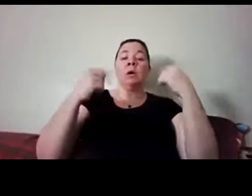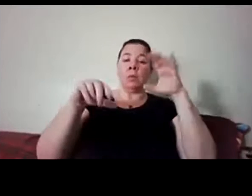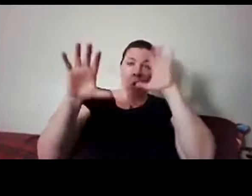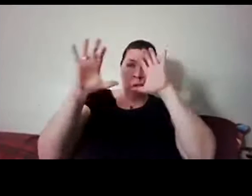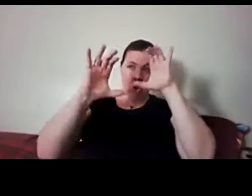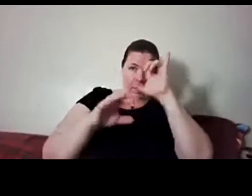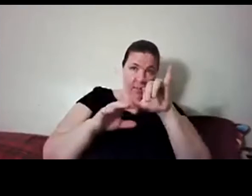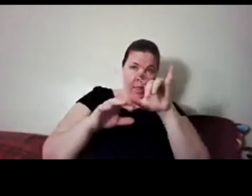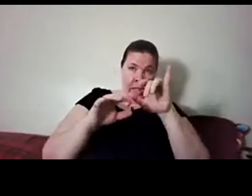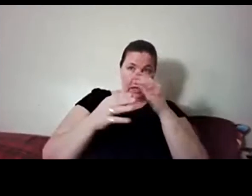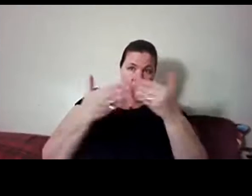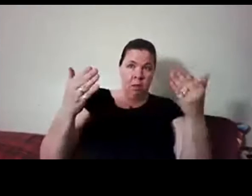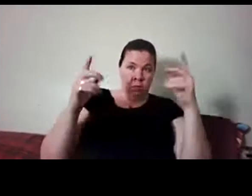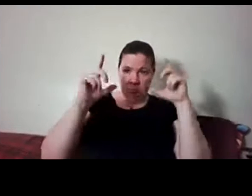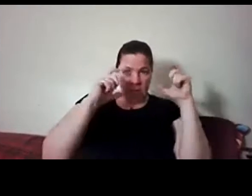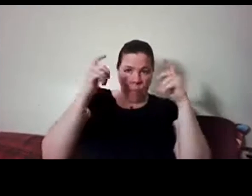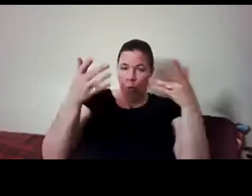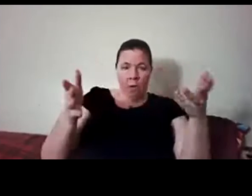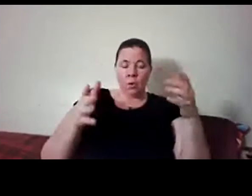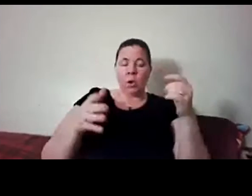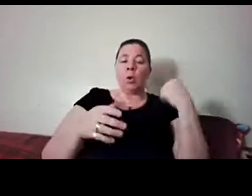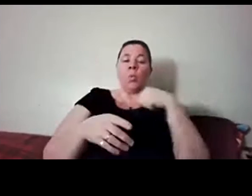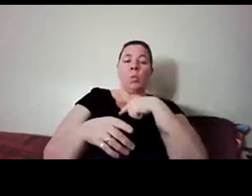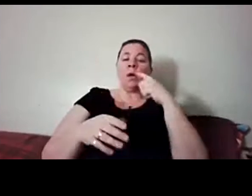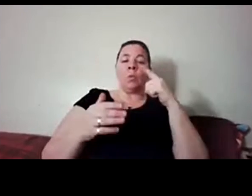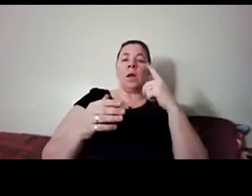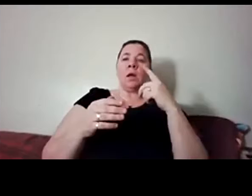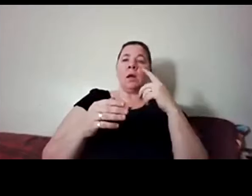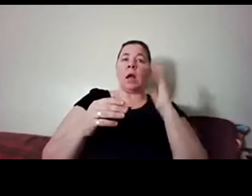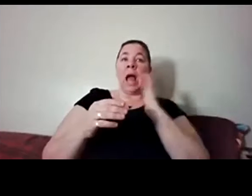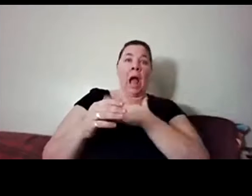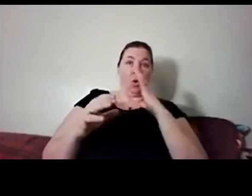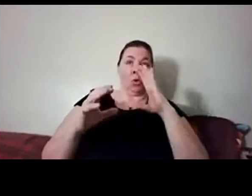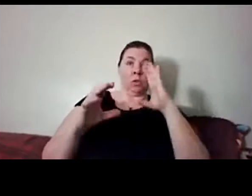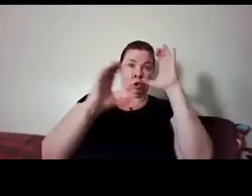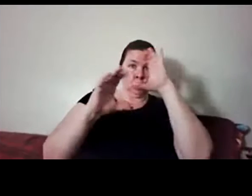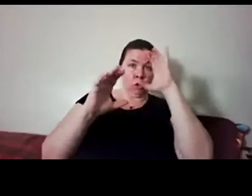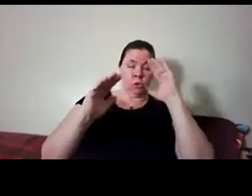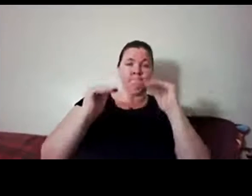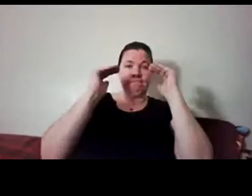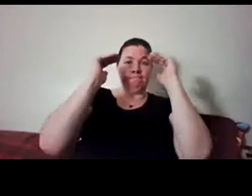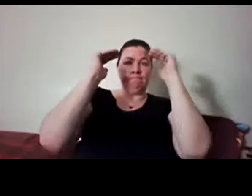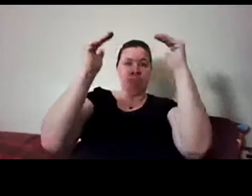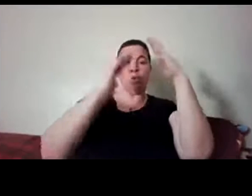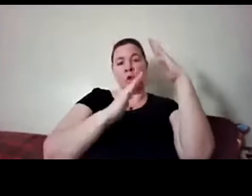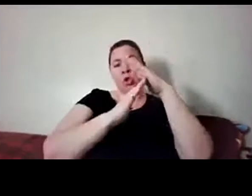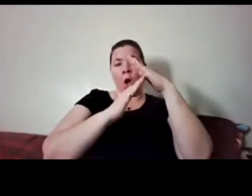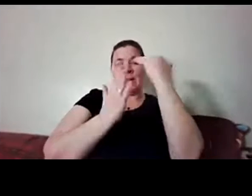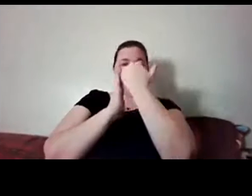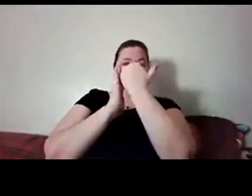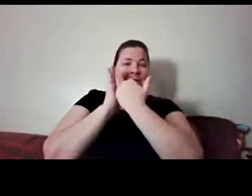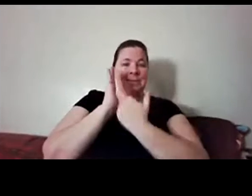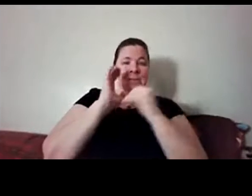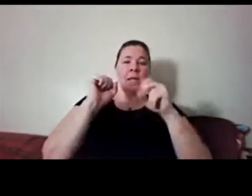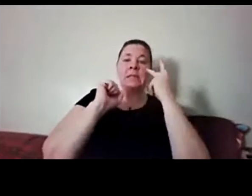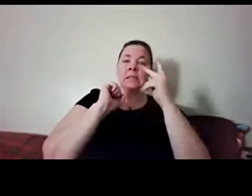item, excuse me, we are going to optimize our search, bring that item to the top so that they can